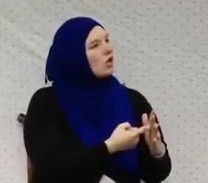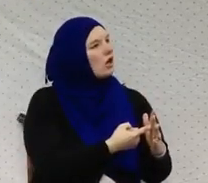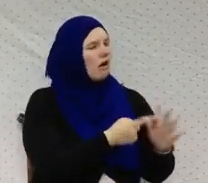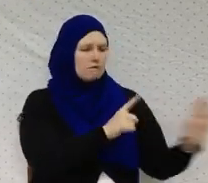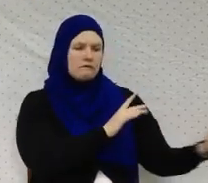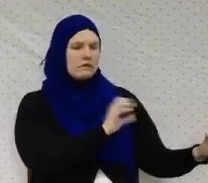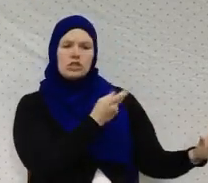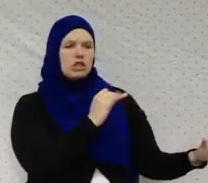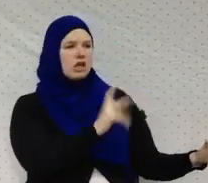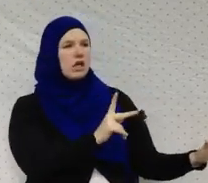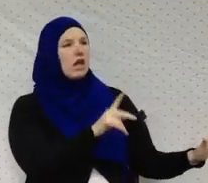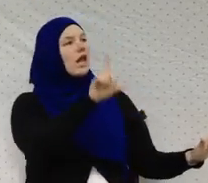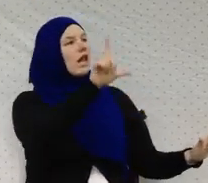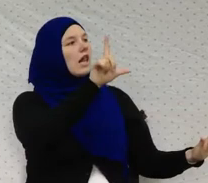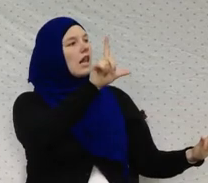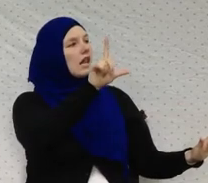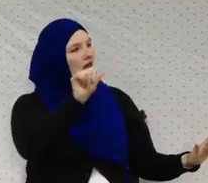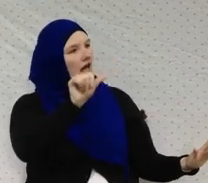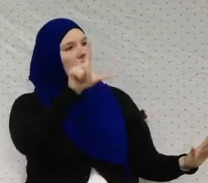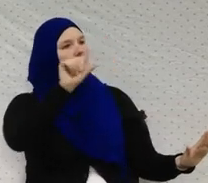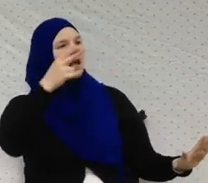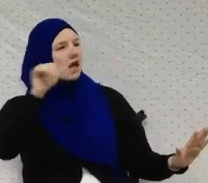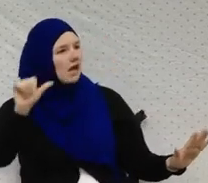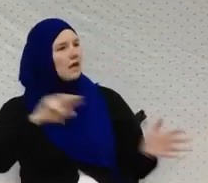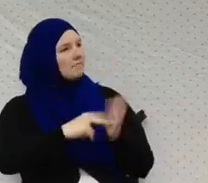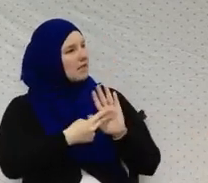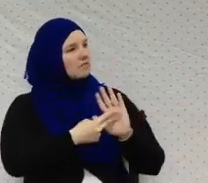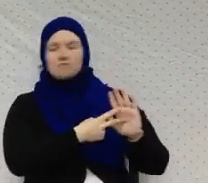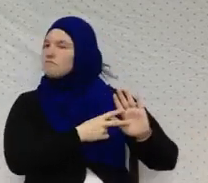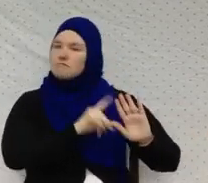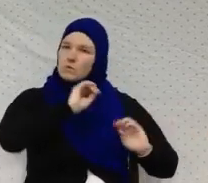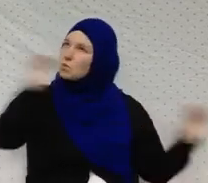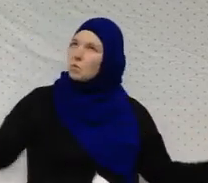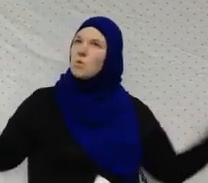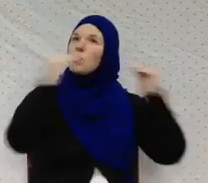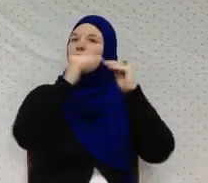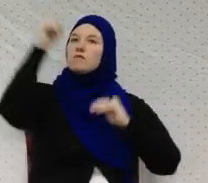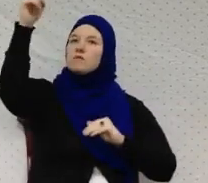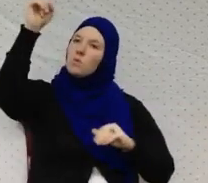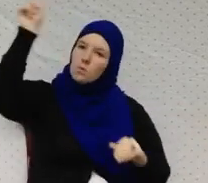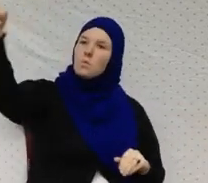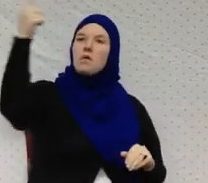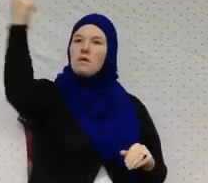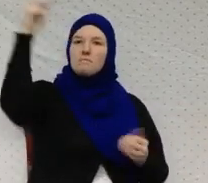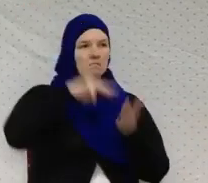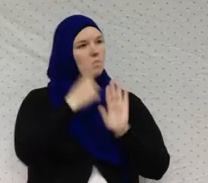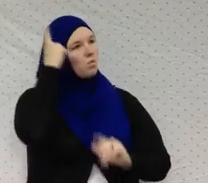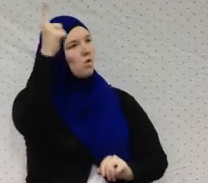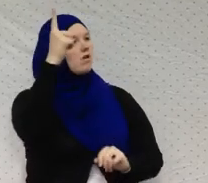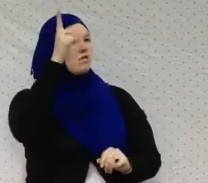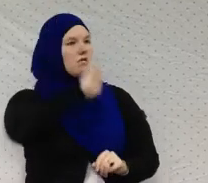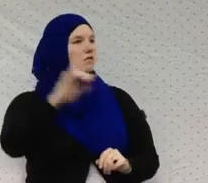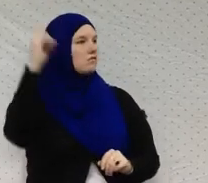with negating shirk. La ilaha, that's negation. Illa Allah, that